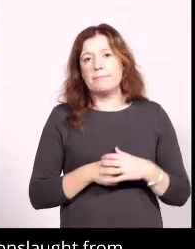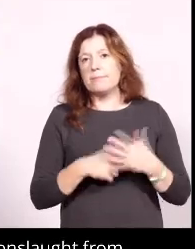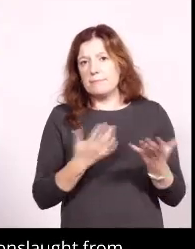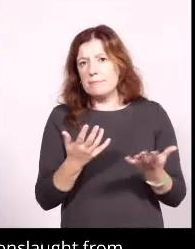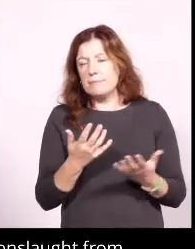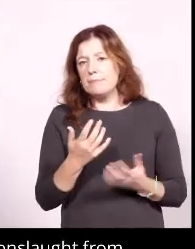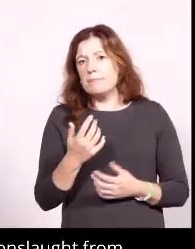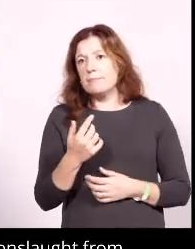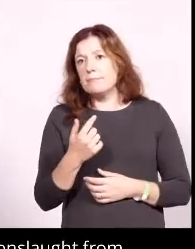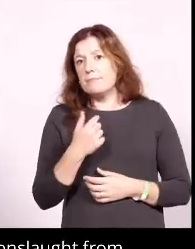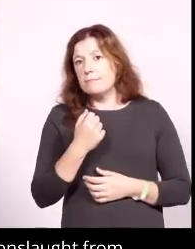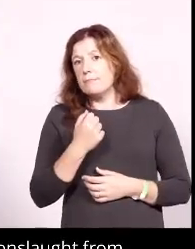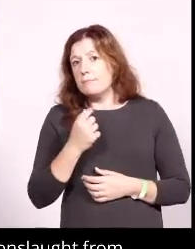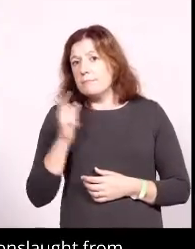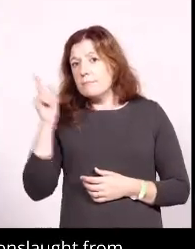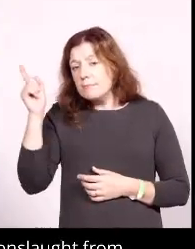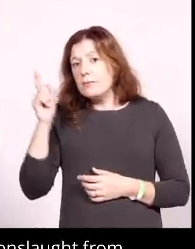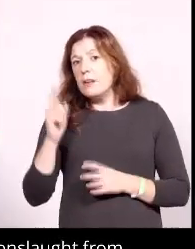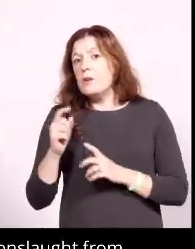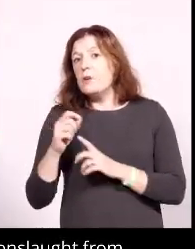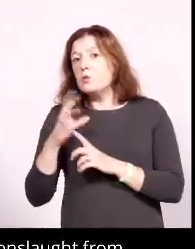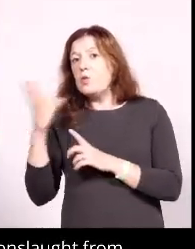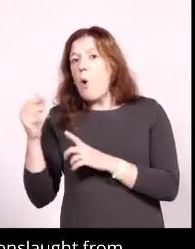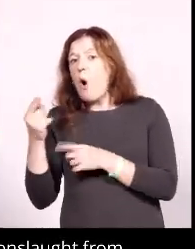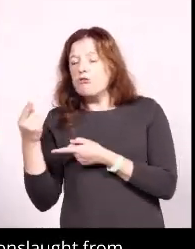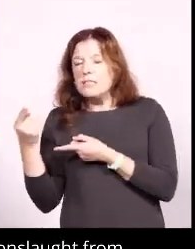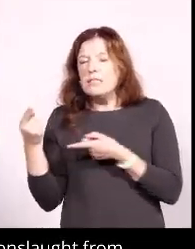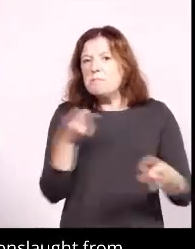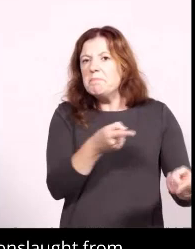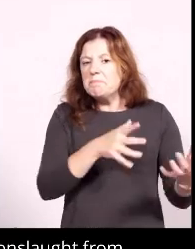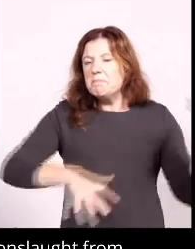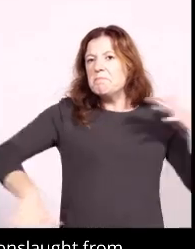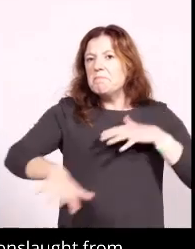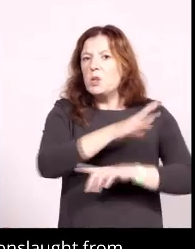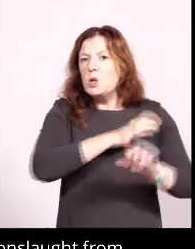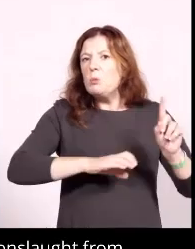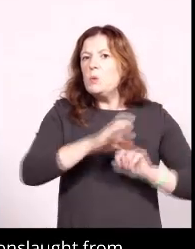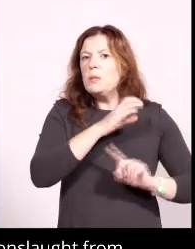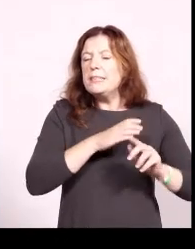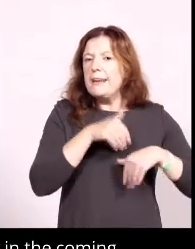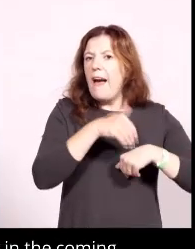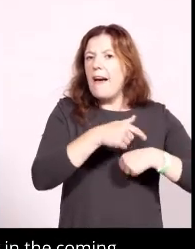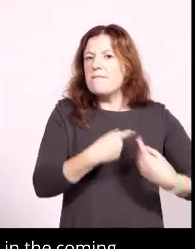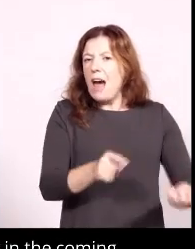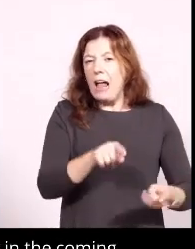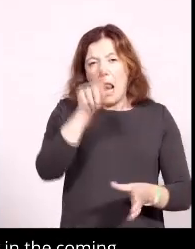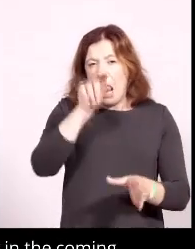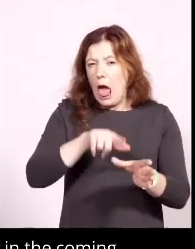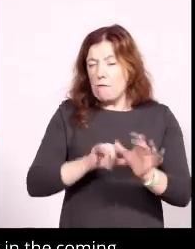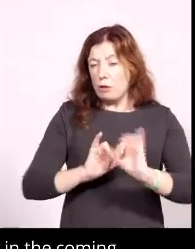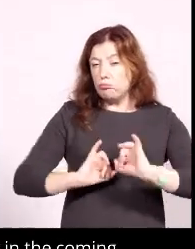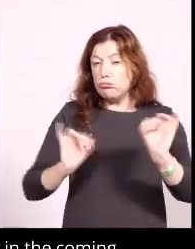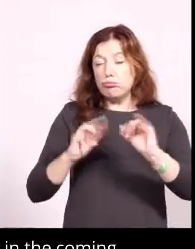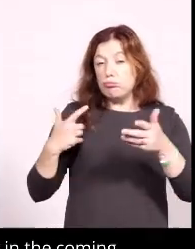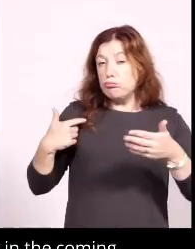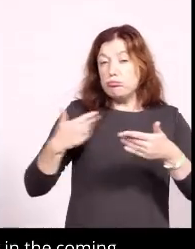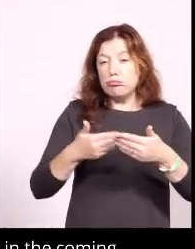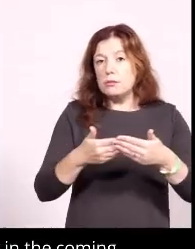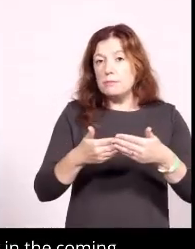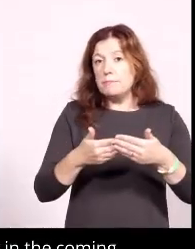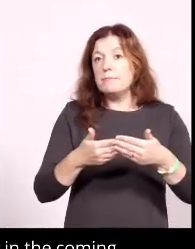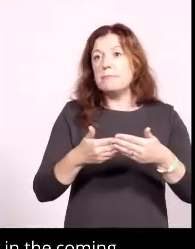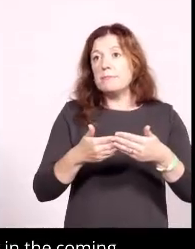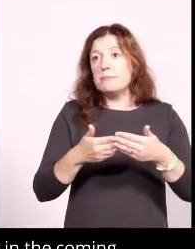Conference, our communities have faced an onslaught from the Tories over the last 11 years, and let's be clear, we face